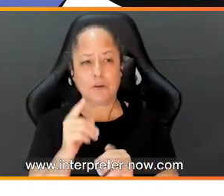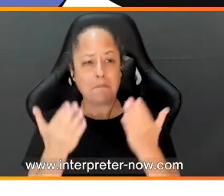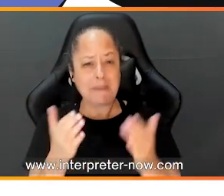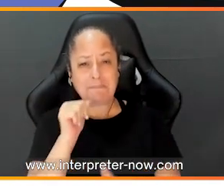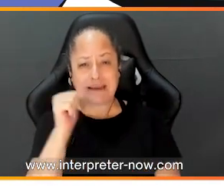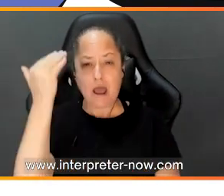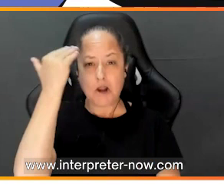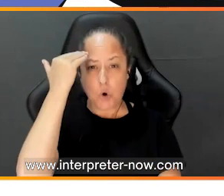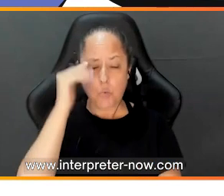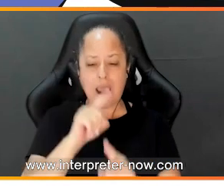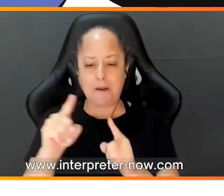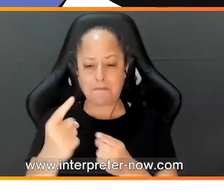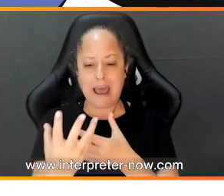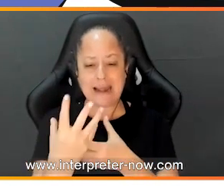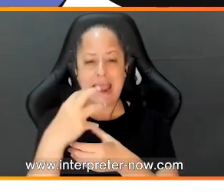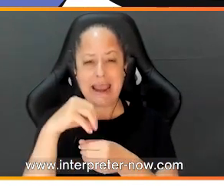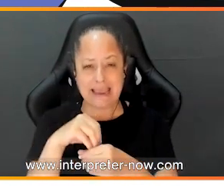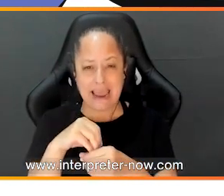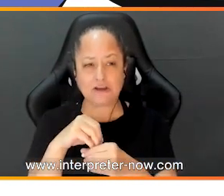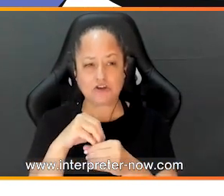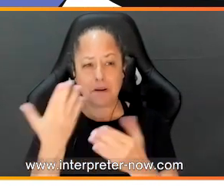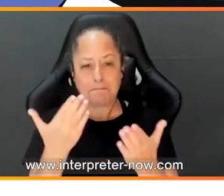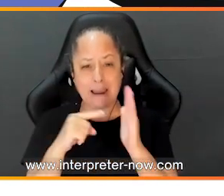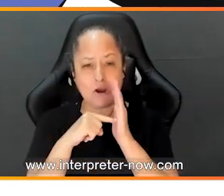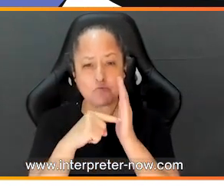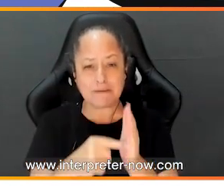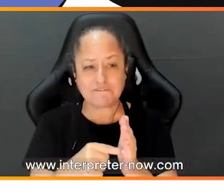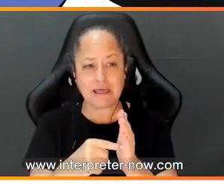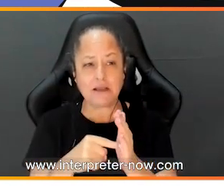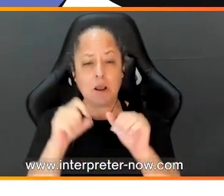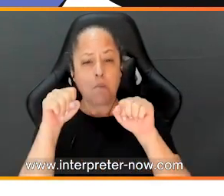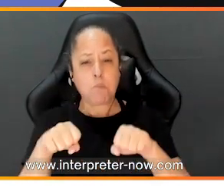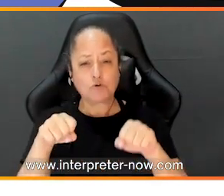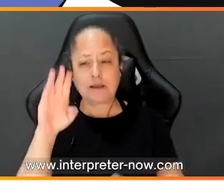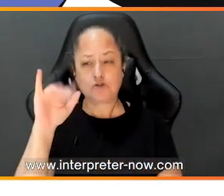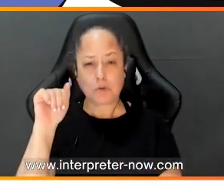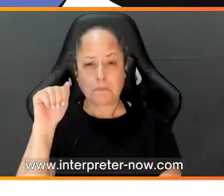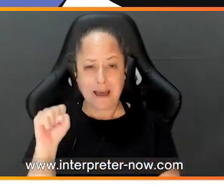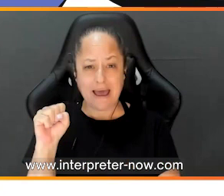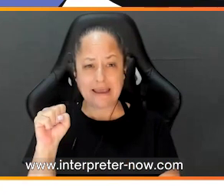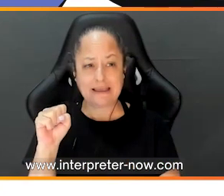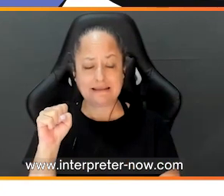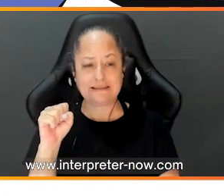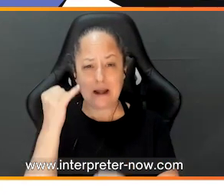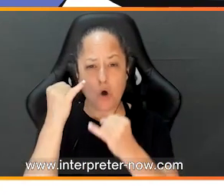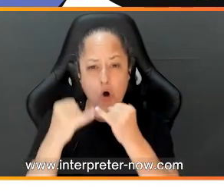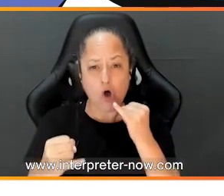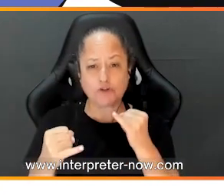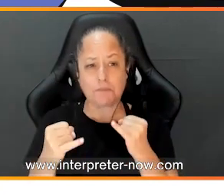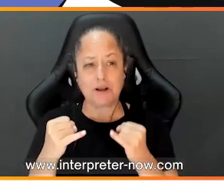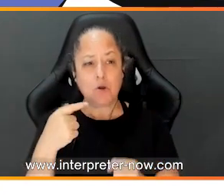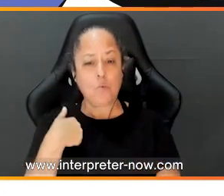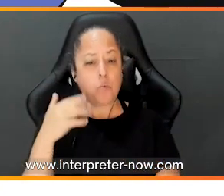and the subject, which it makes me think of like a mouse in a lab. And so, and even if you think of a lot of